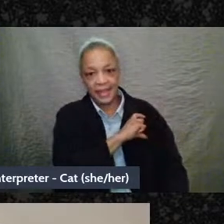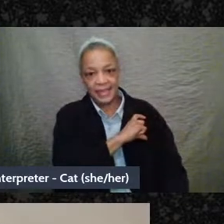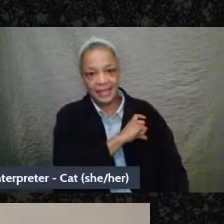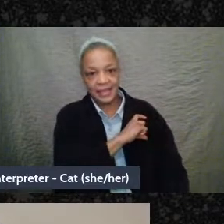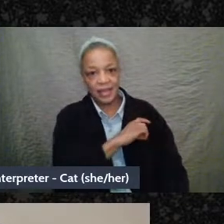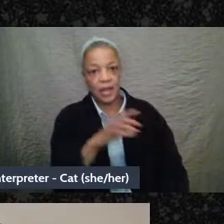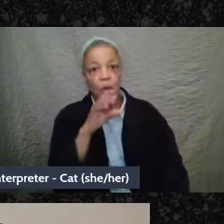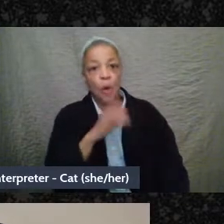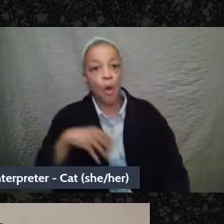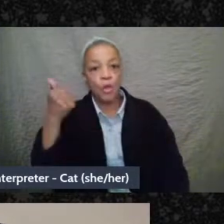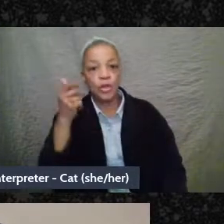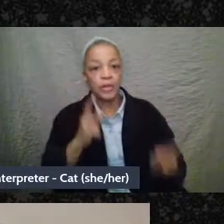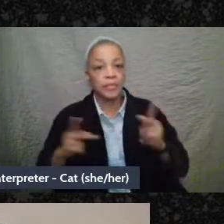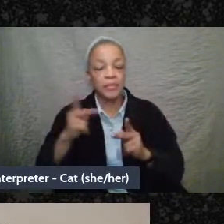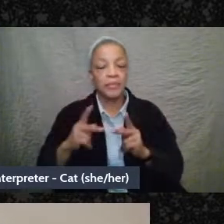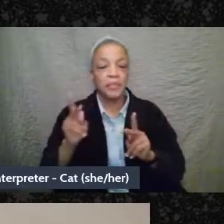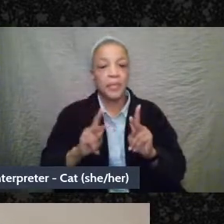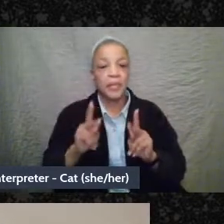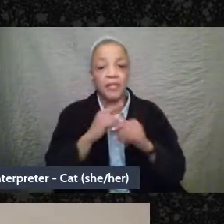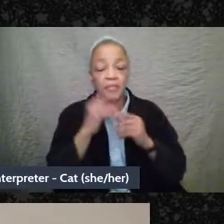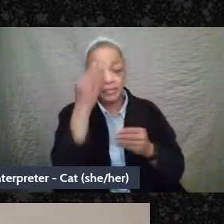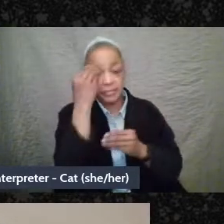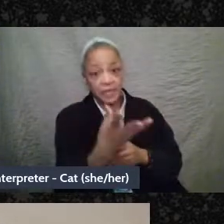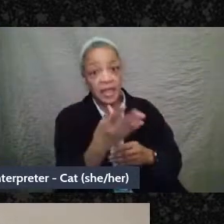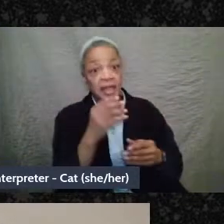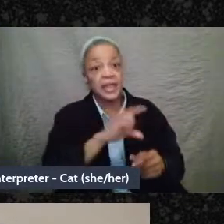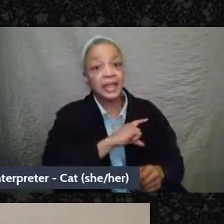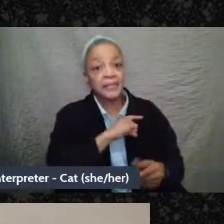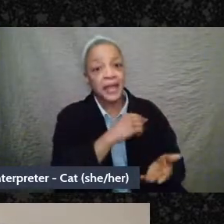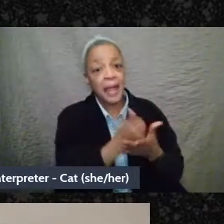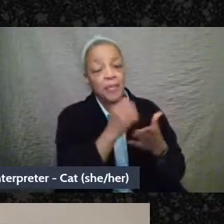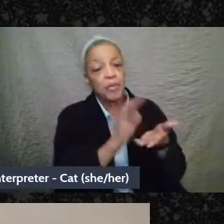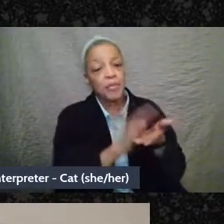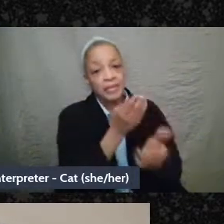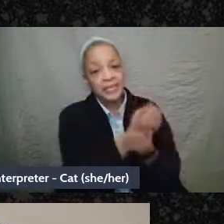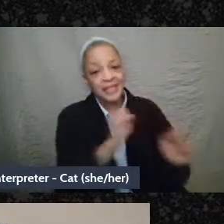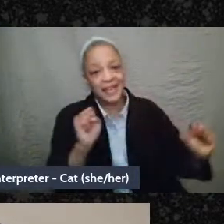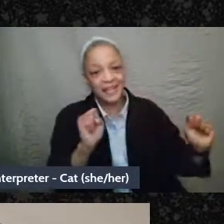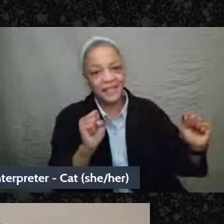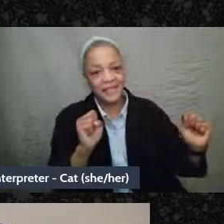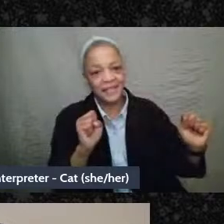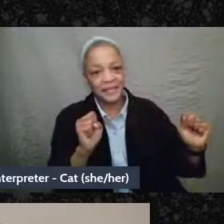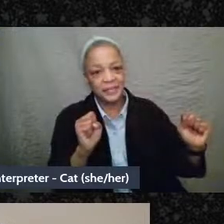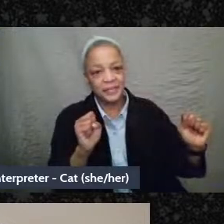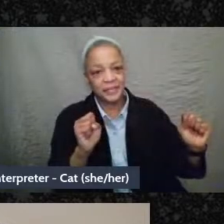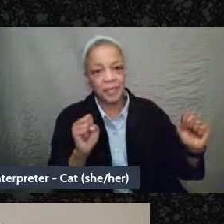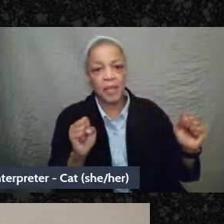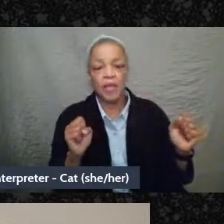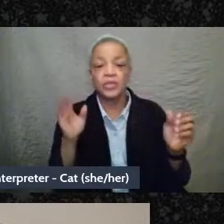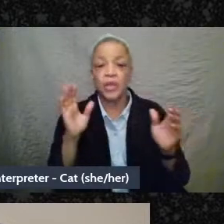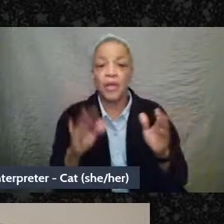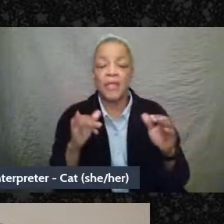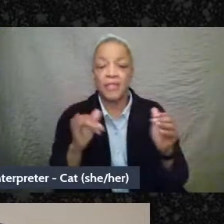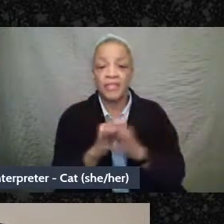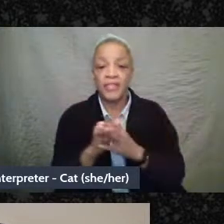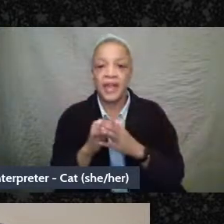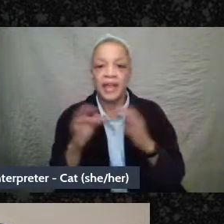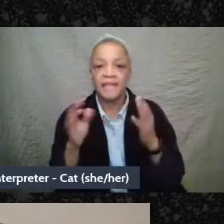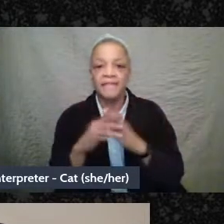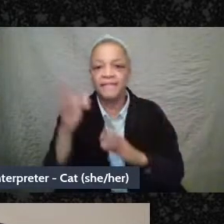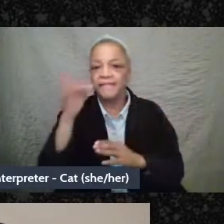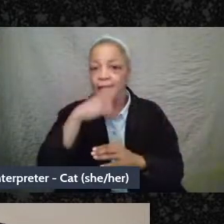safe for a long time, and so for longer. And so it is about sort of really breaking that mirage of